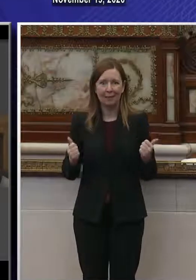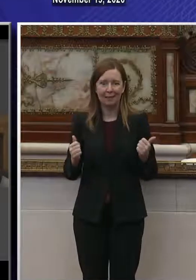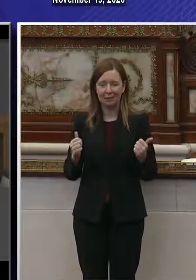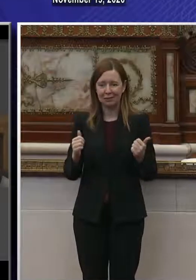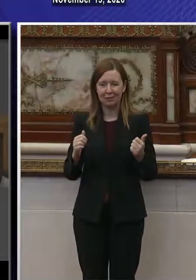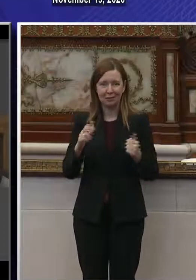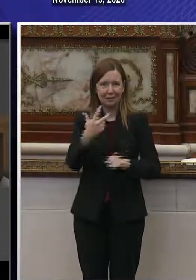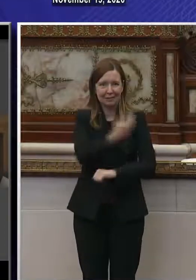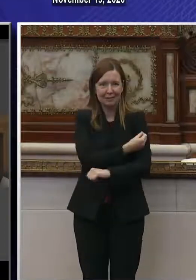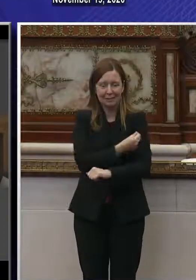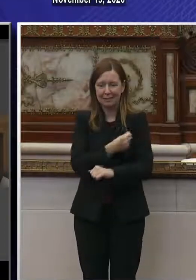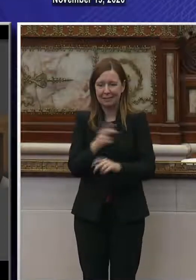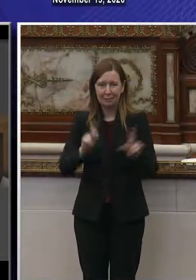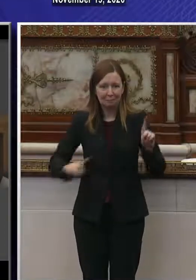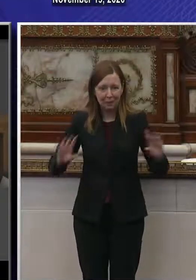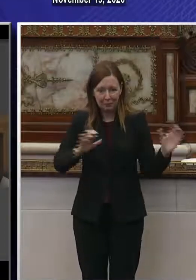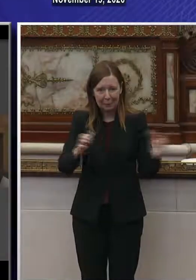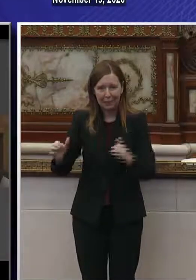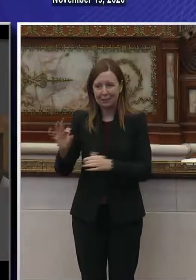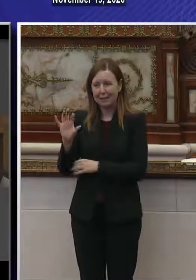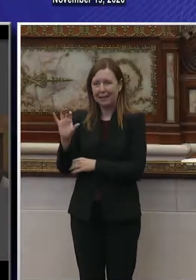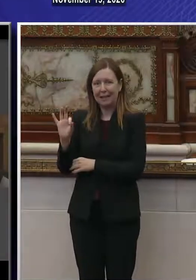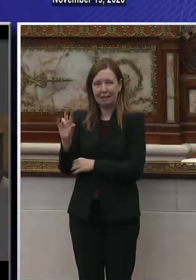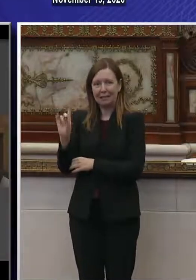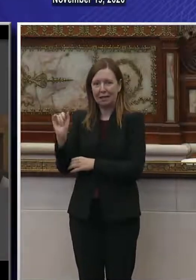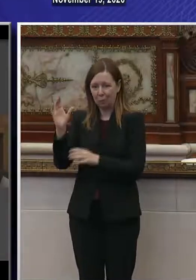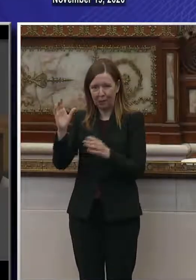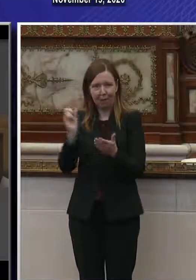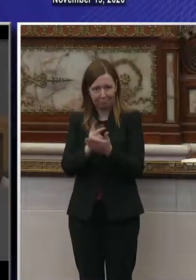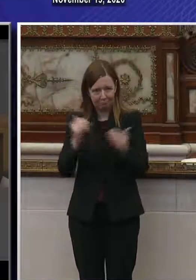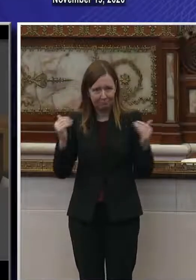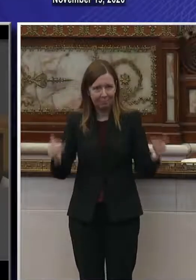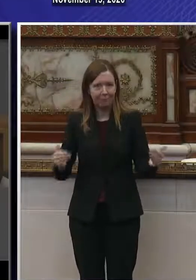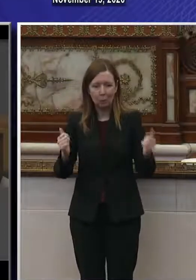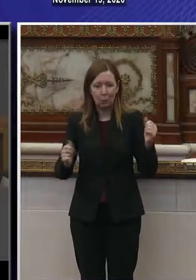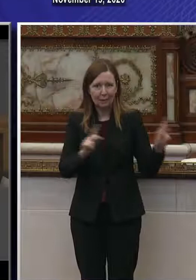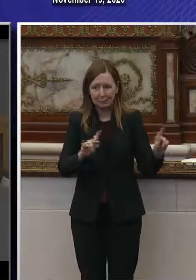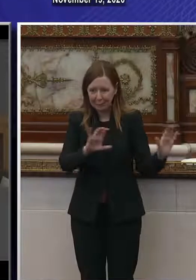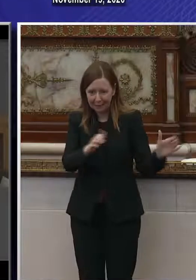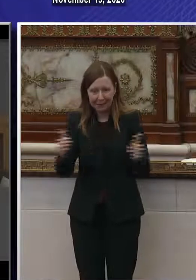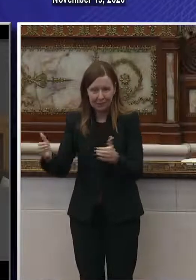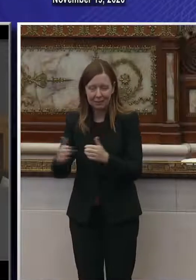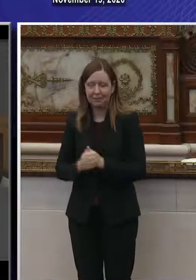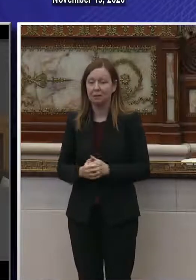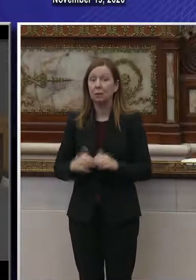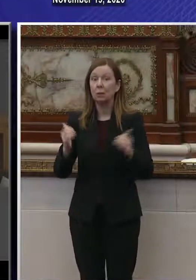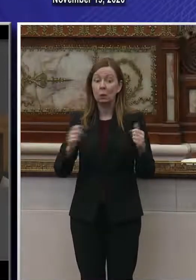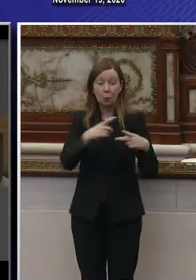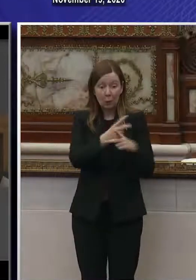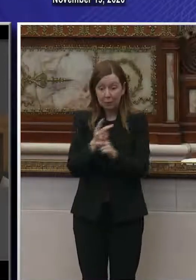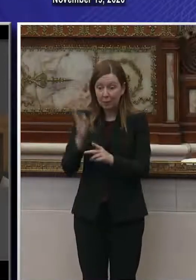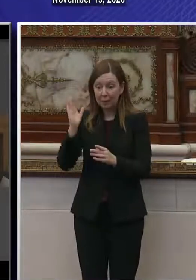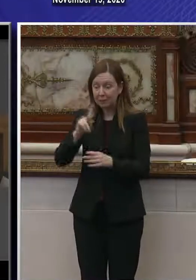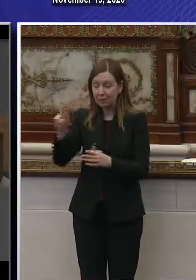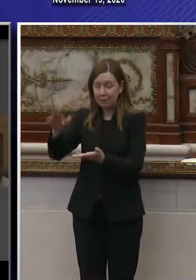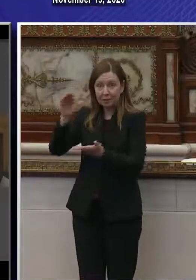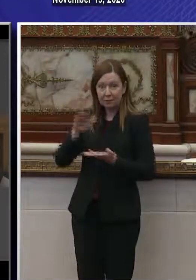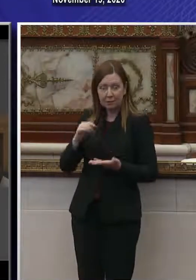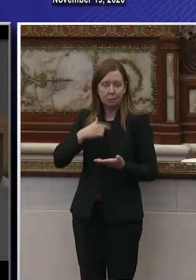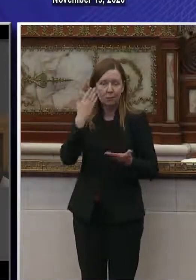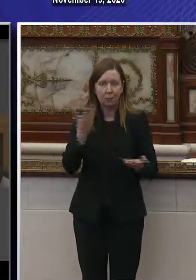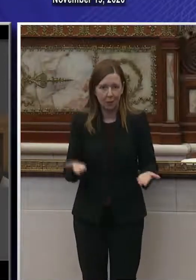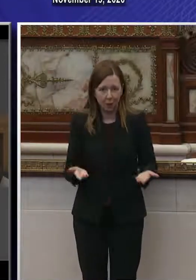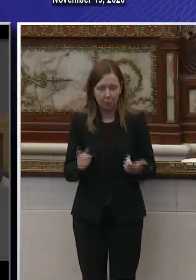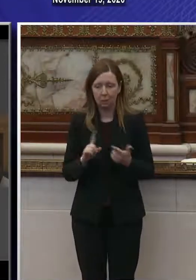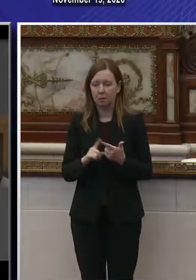eligible to receive the earliest doses of vaccine. We don't know which product or products Philadelphia will receive, nor